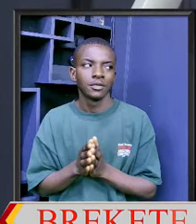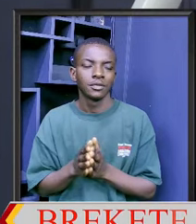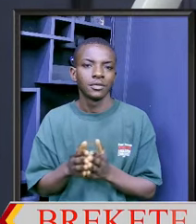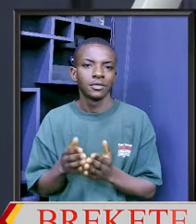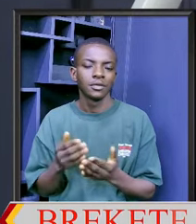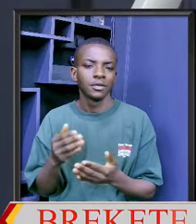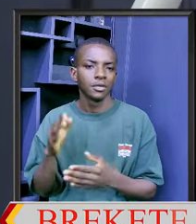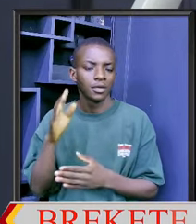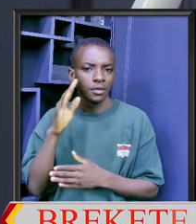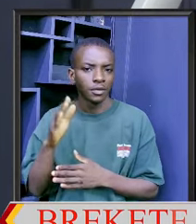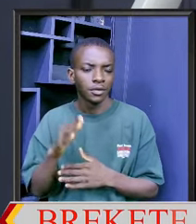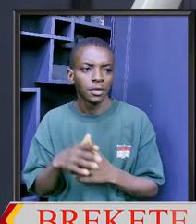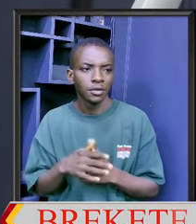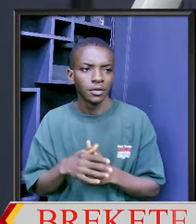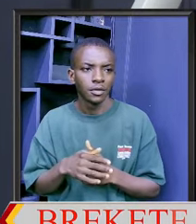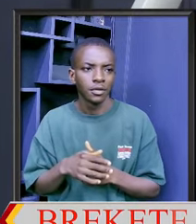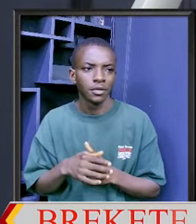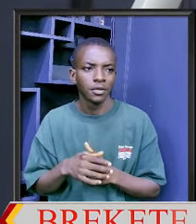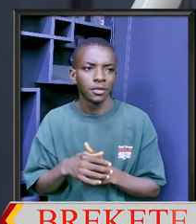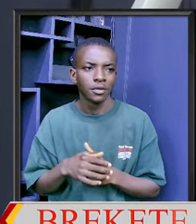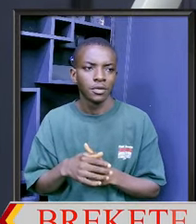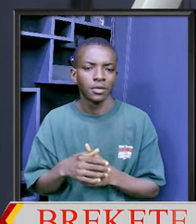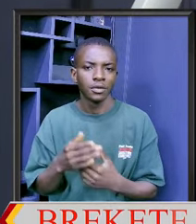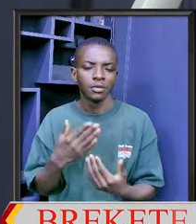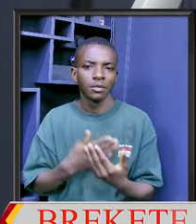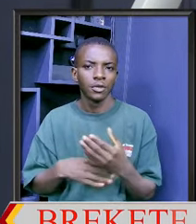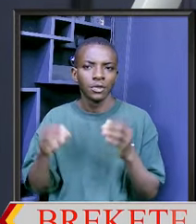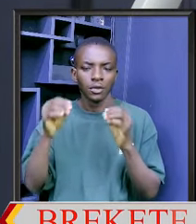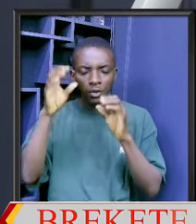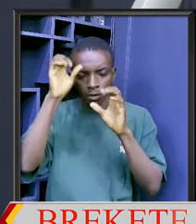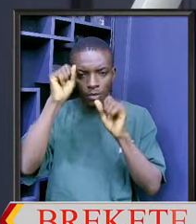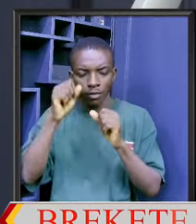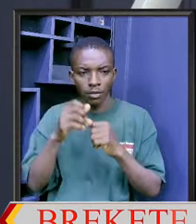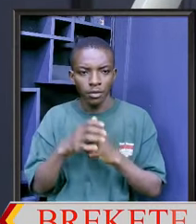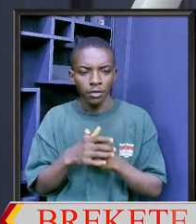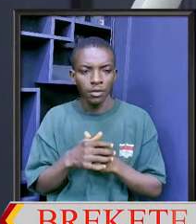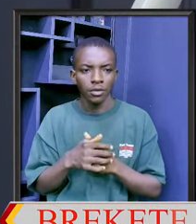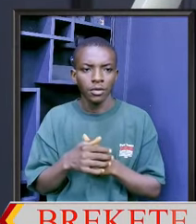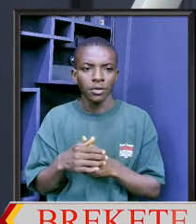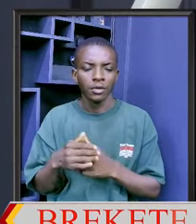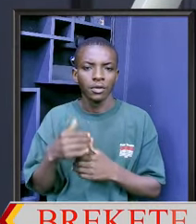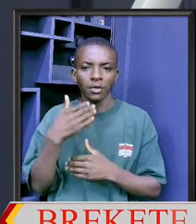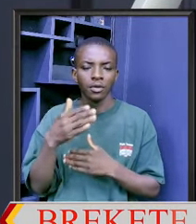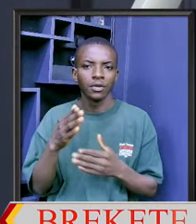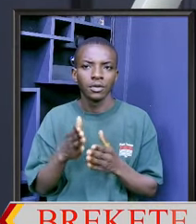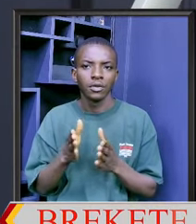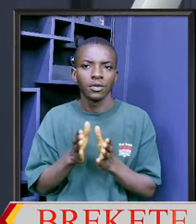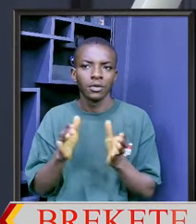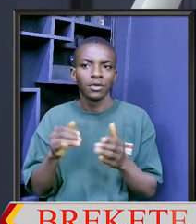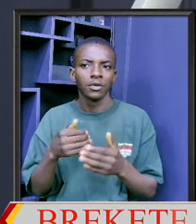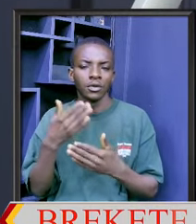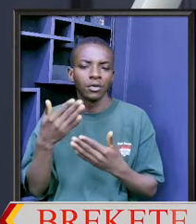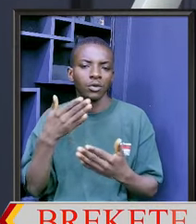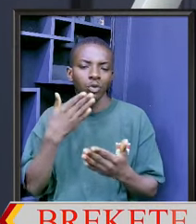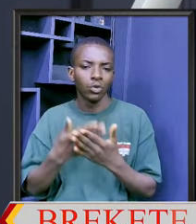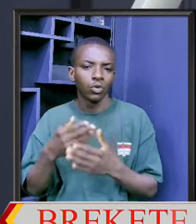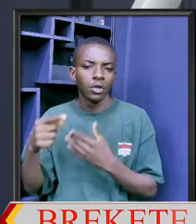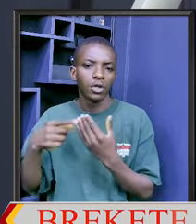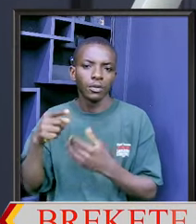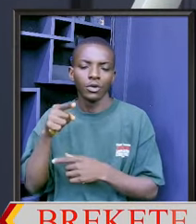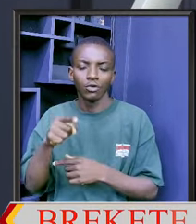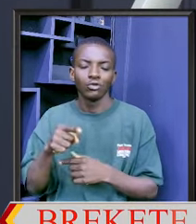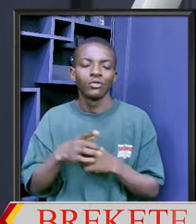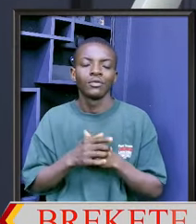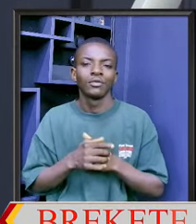Hello? Hello, good ordinary president. Hello, good morning. Sir, the next fifth generation will keep writing good about you,